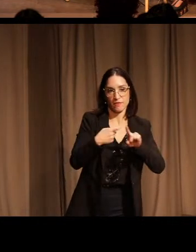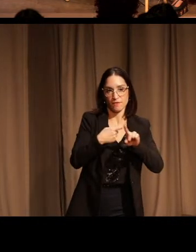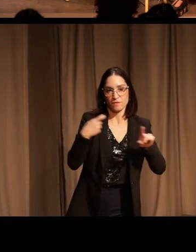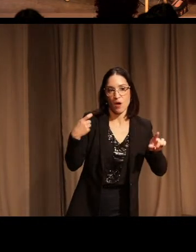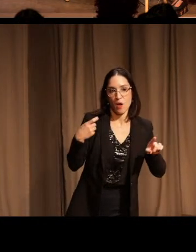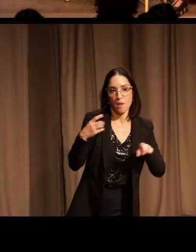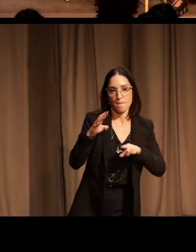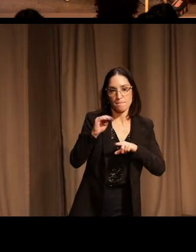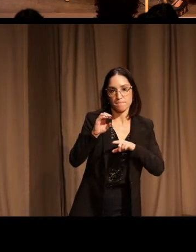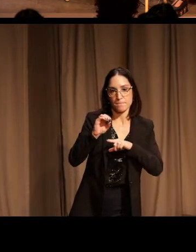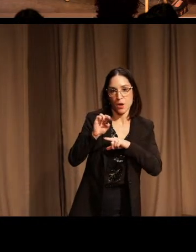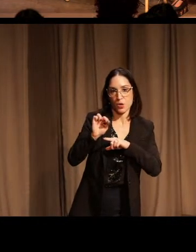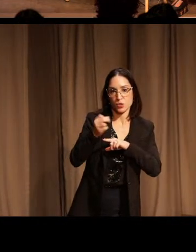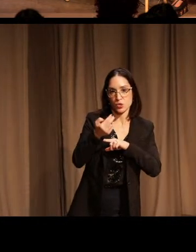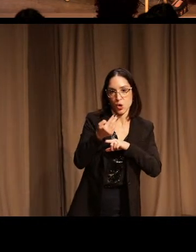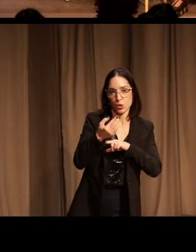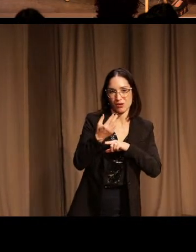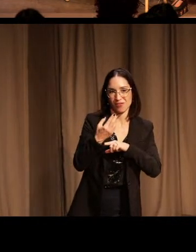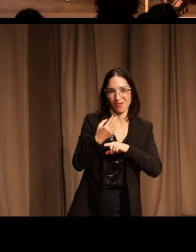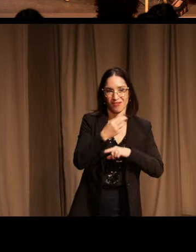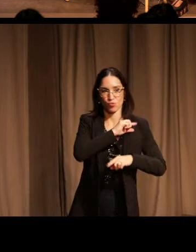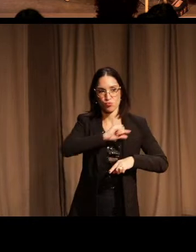queens belongs.